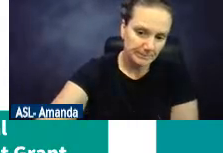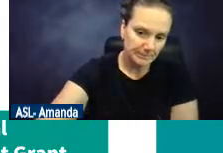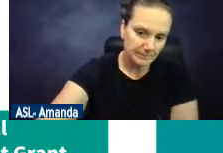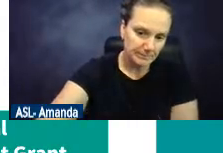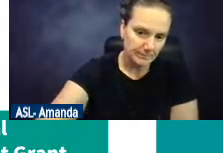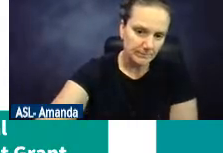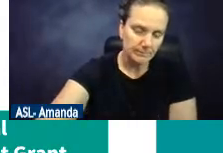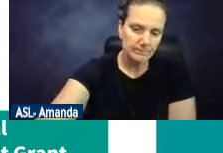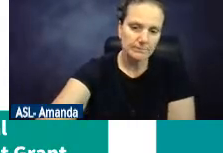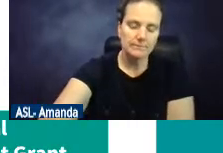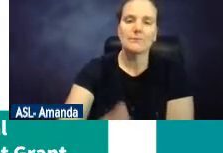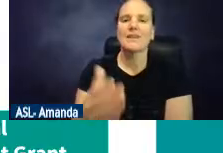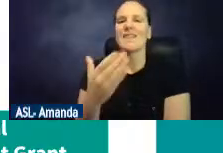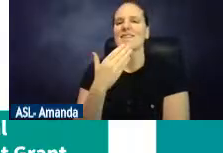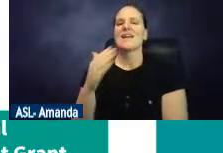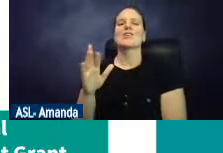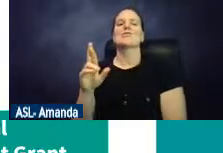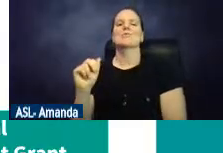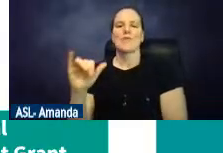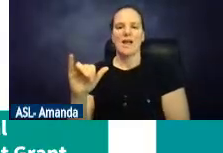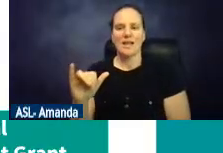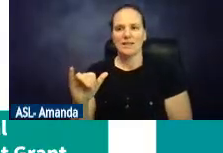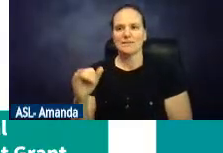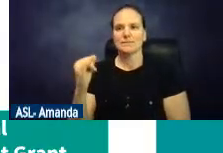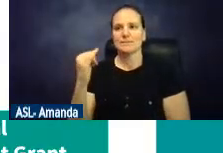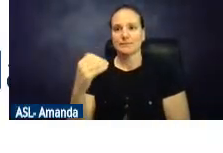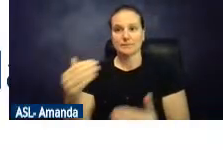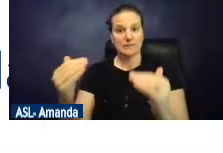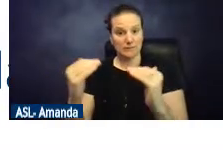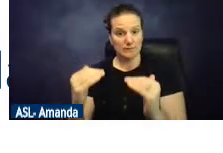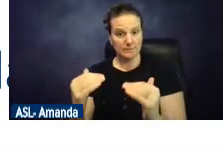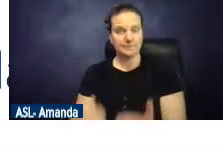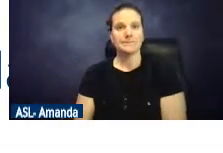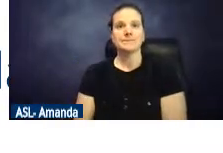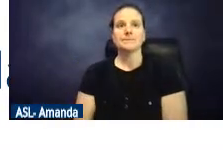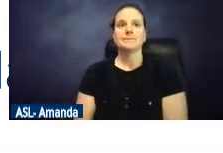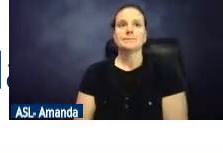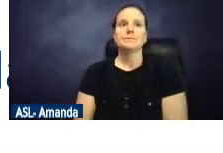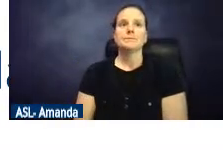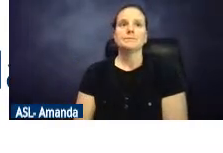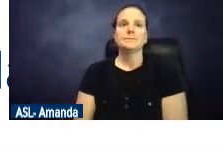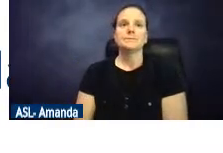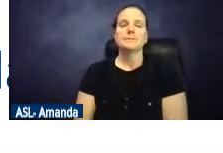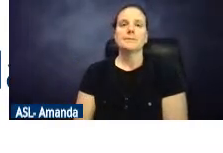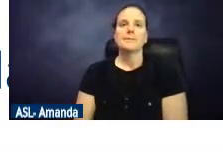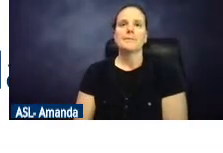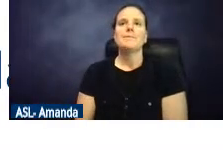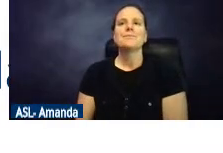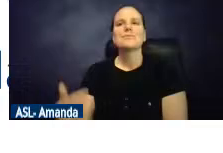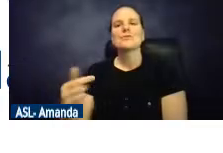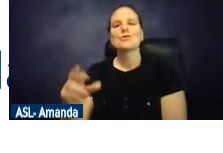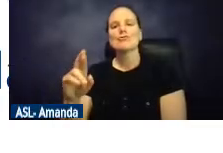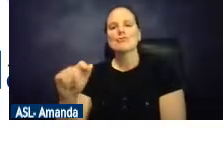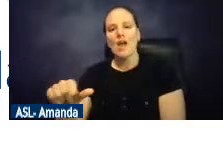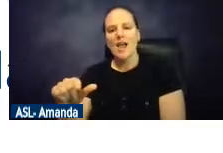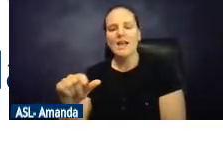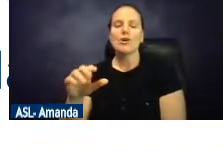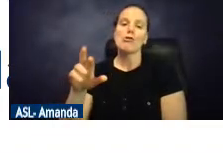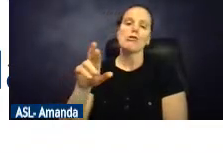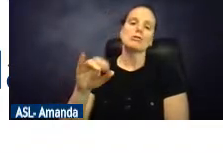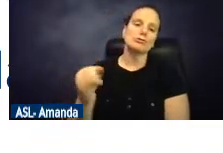Thank you, Ray. If you can go to the next slide, please. So as kind of Greg and Ray mentioned,